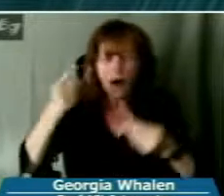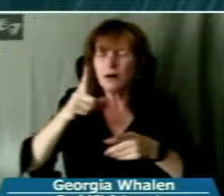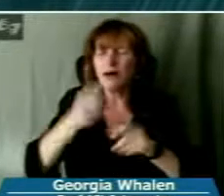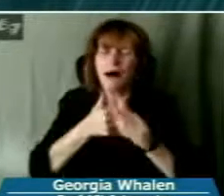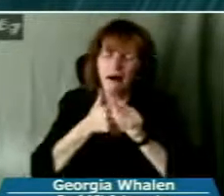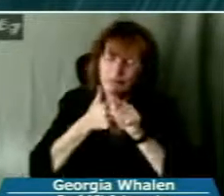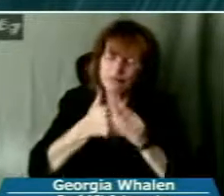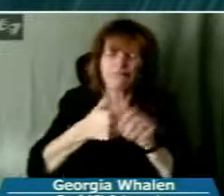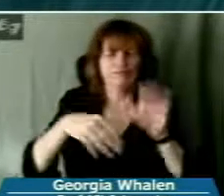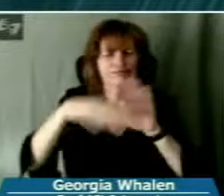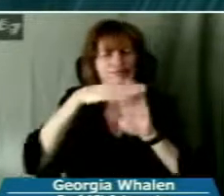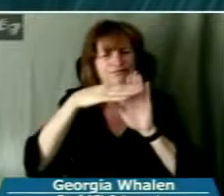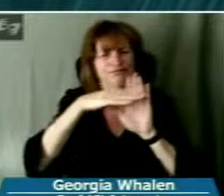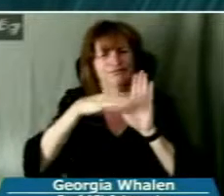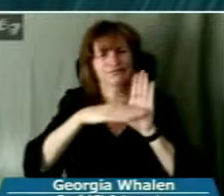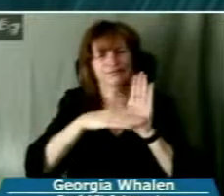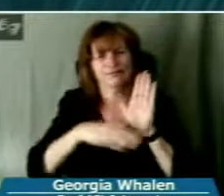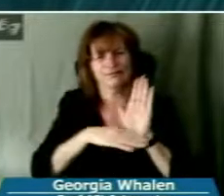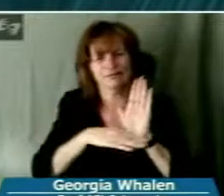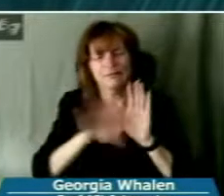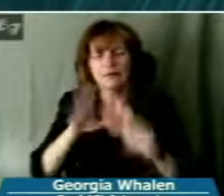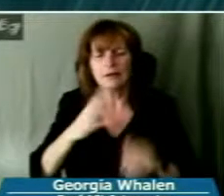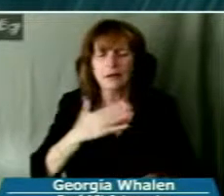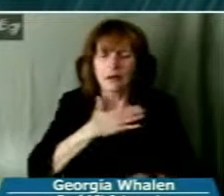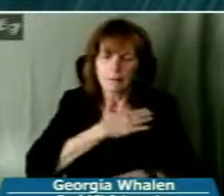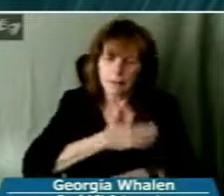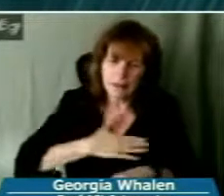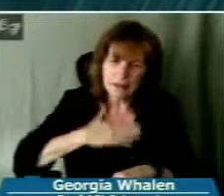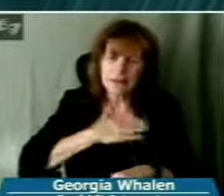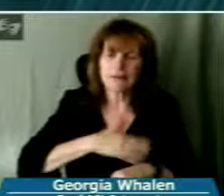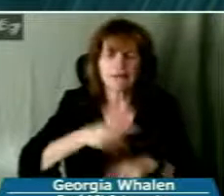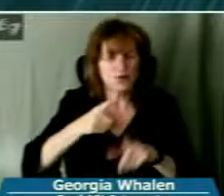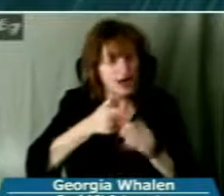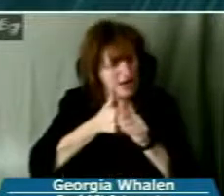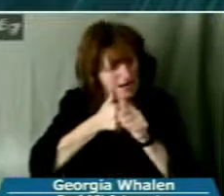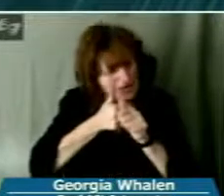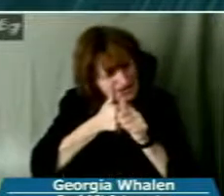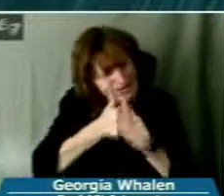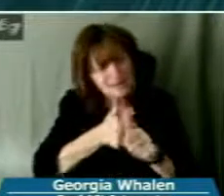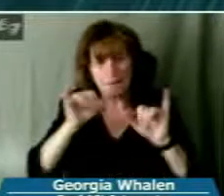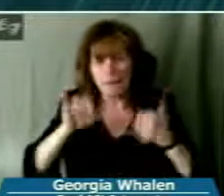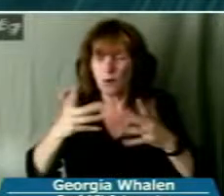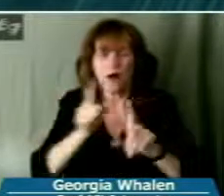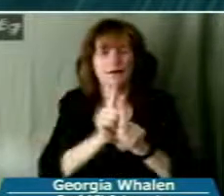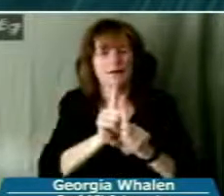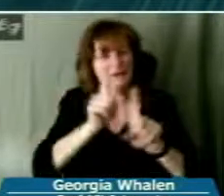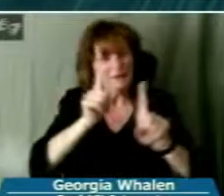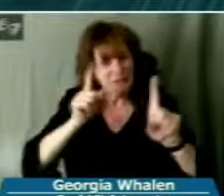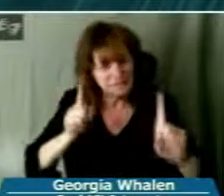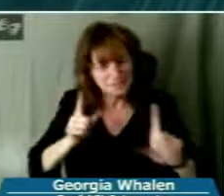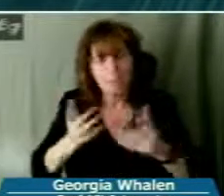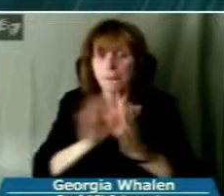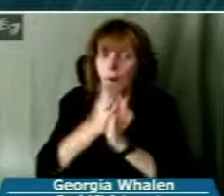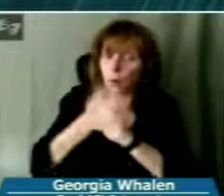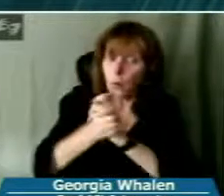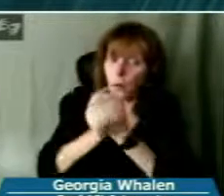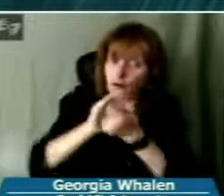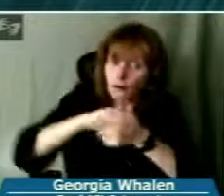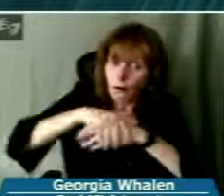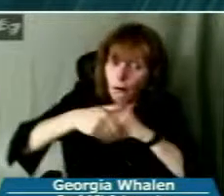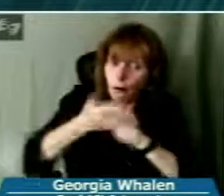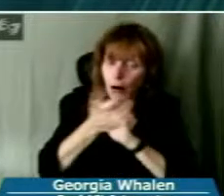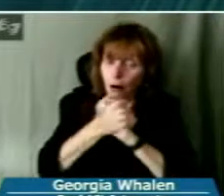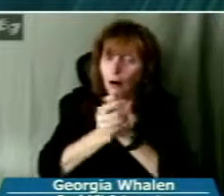we open in our community. So please maintain that physical distancing and hand washing and all the other good public